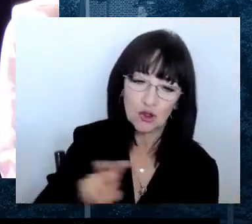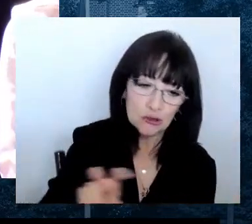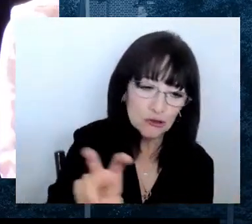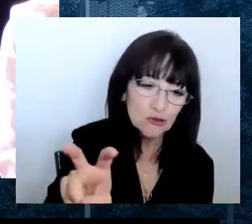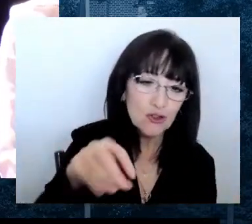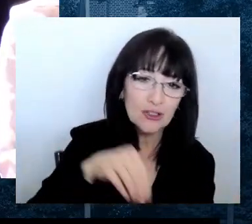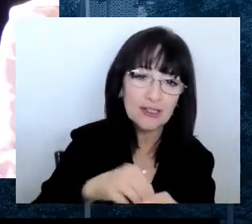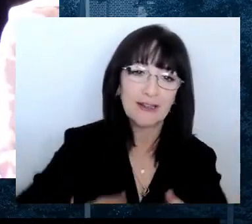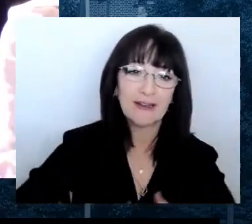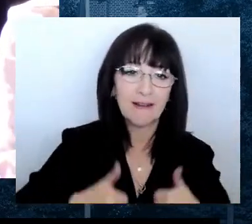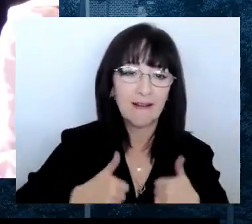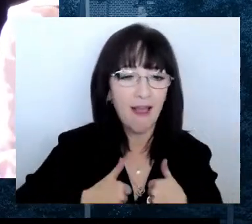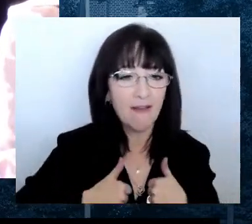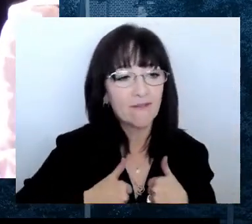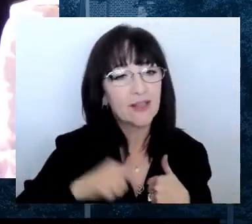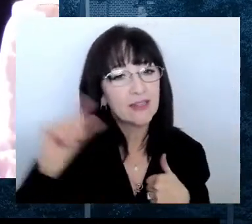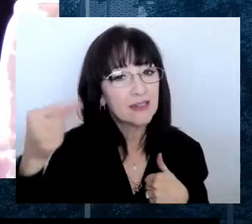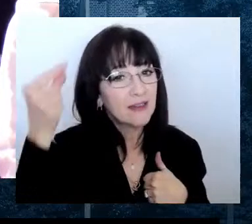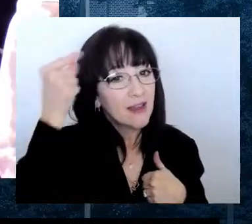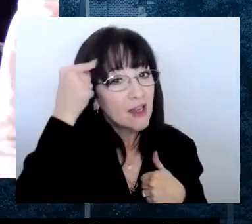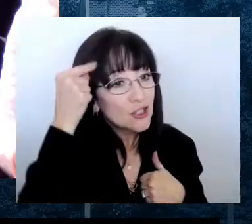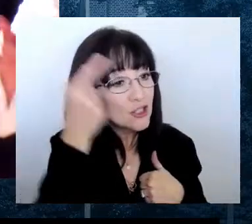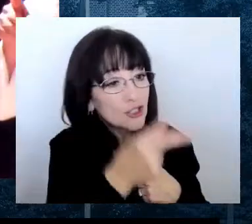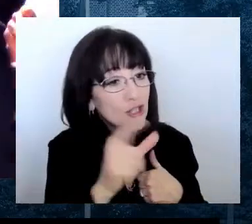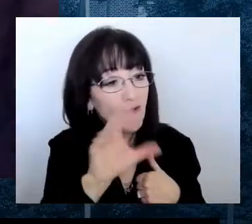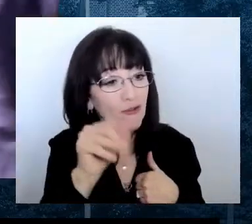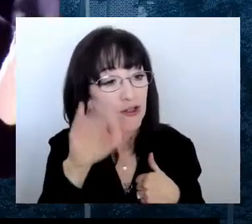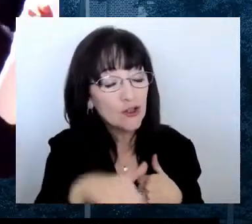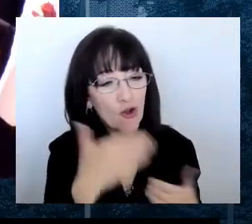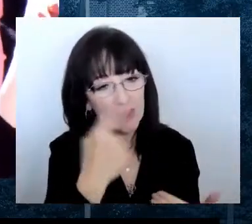for your support. Let's sign this.